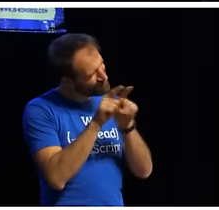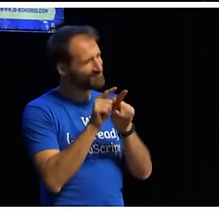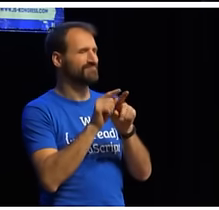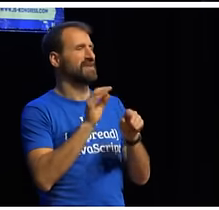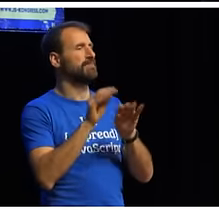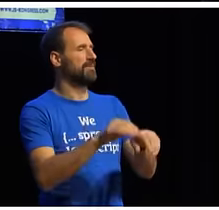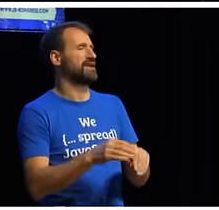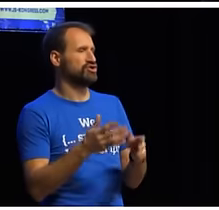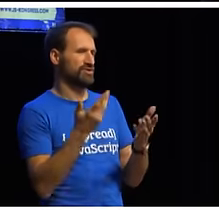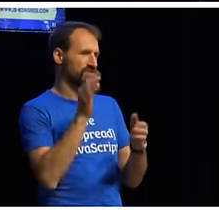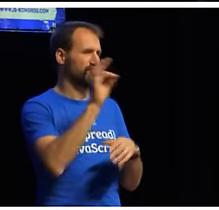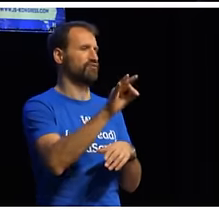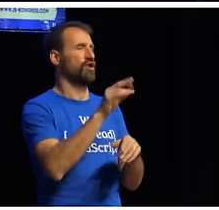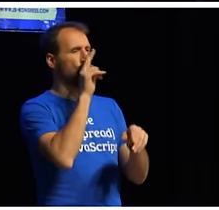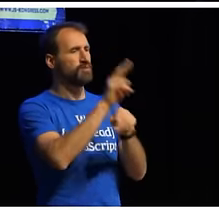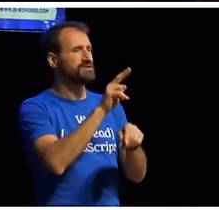pattern.